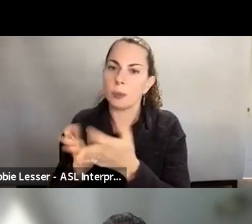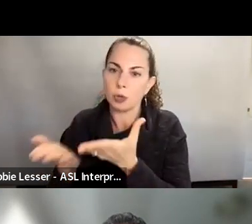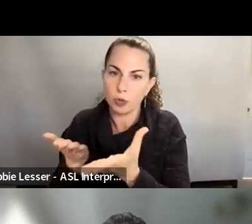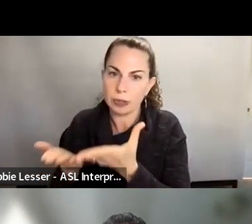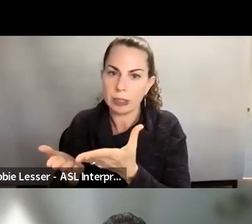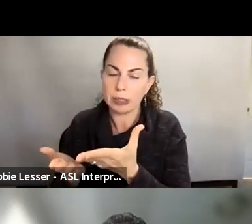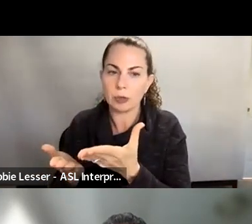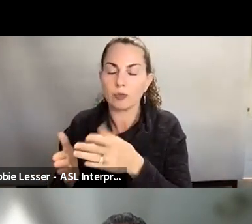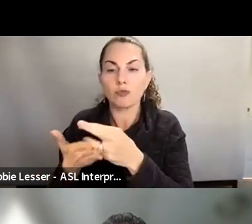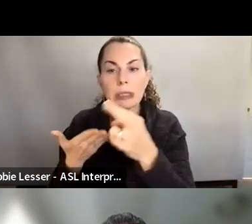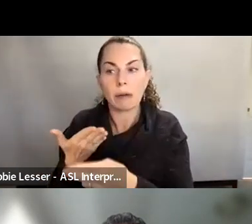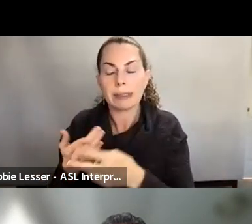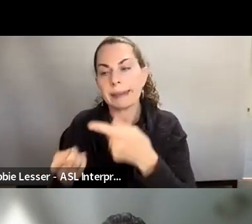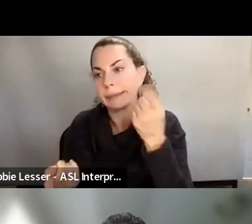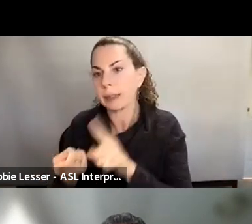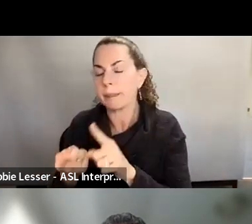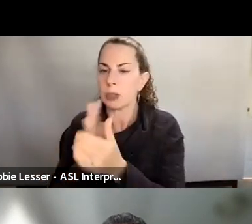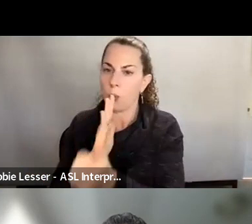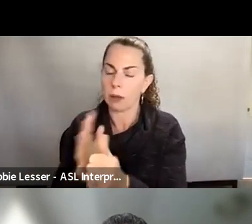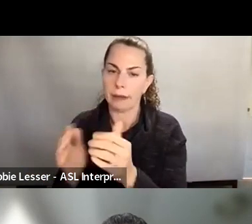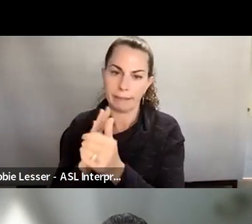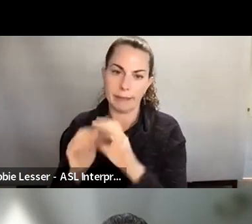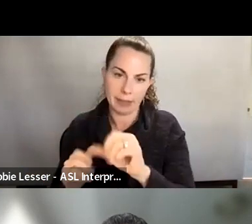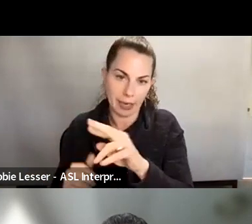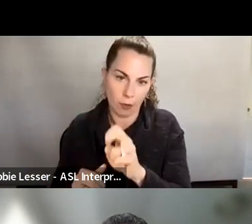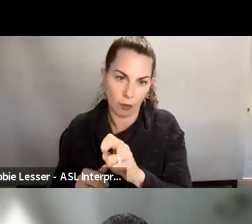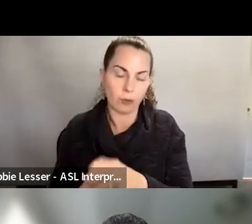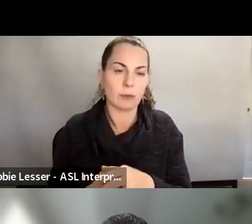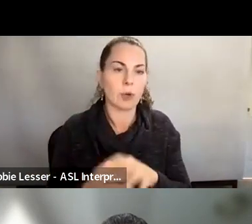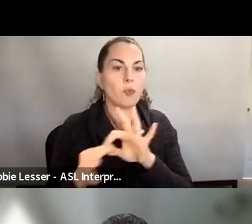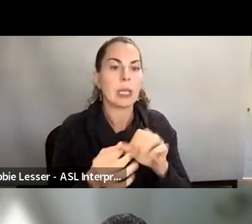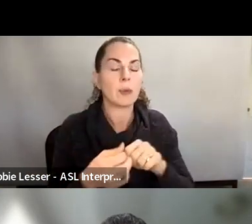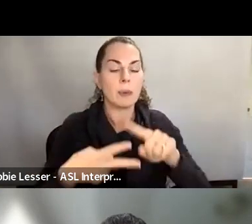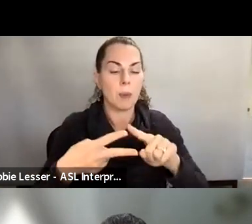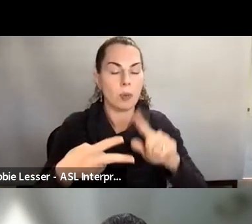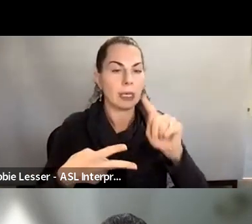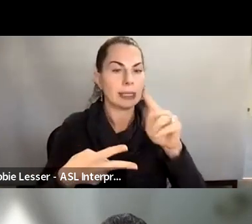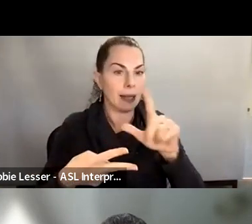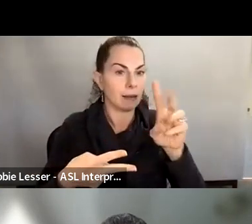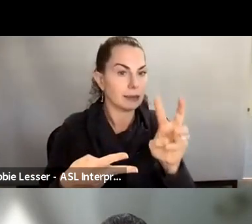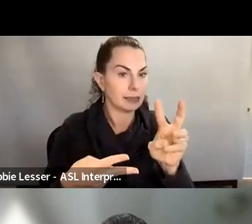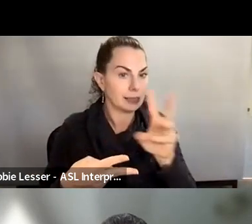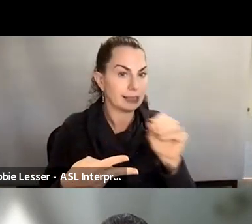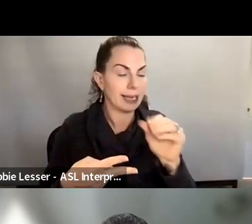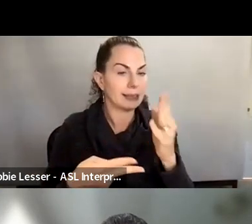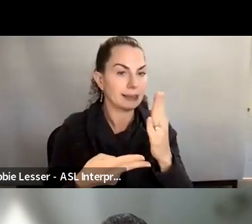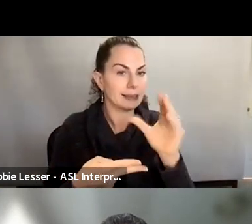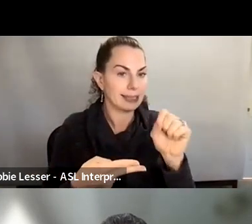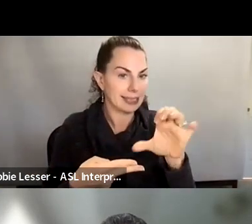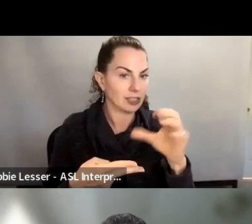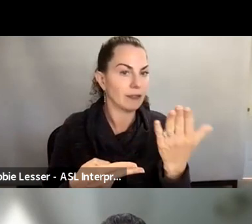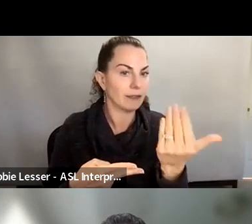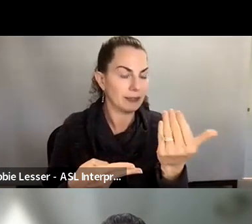care. The way, you know, both under Title VI and Section 1557, we are statutorily required to work with a